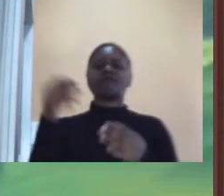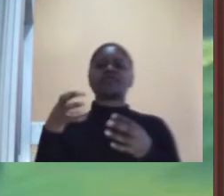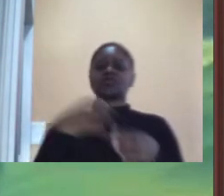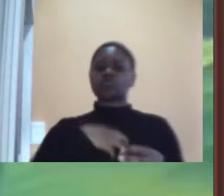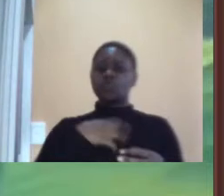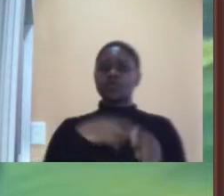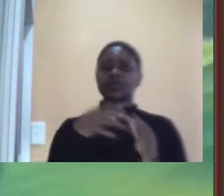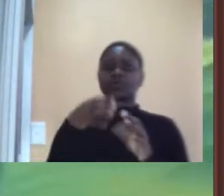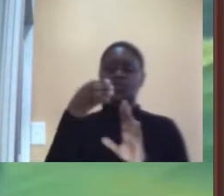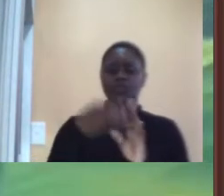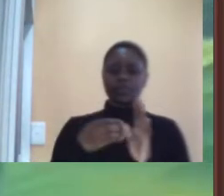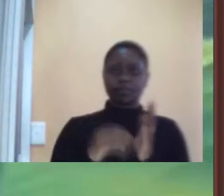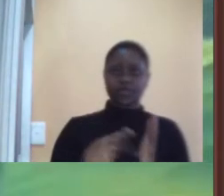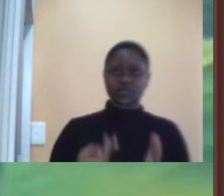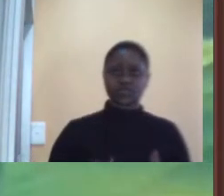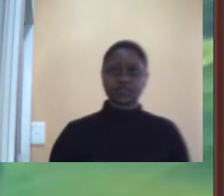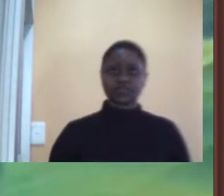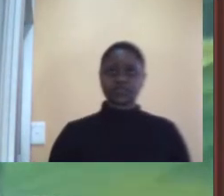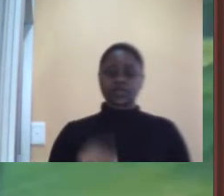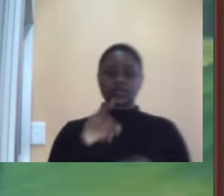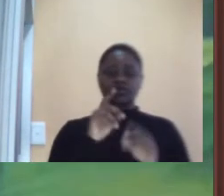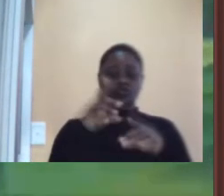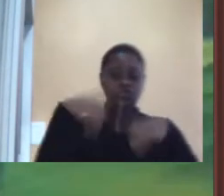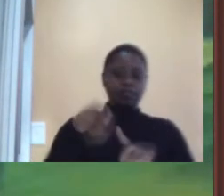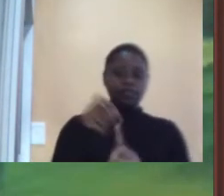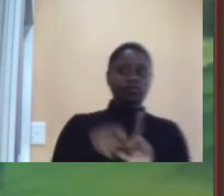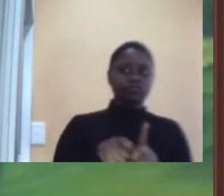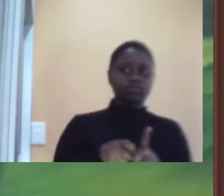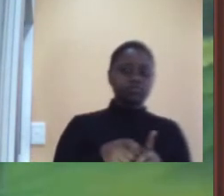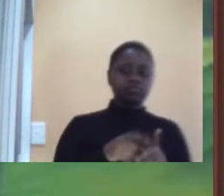don't Chairperson, want to... point of order.